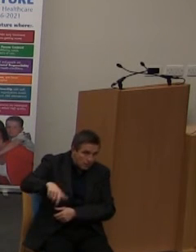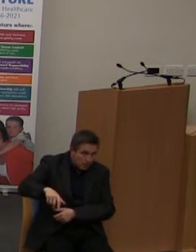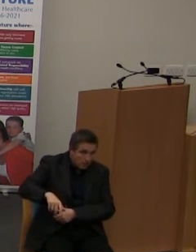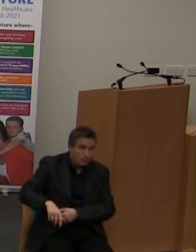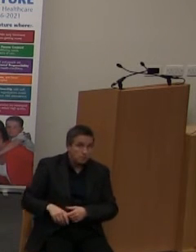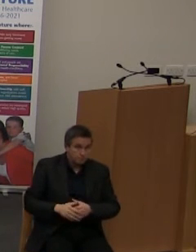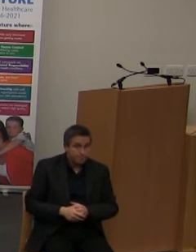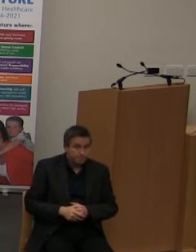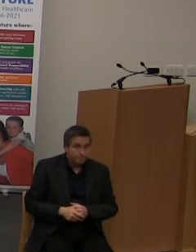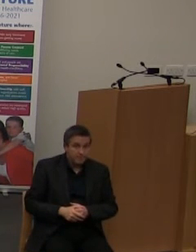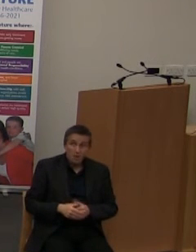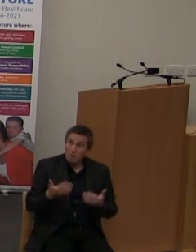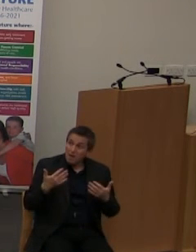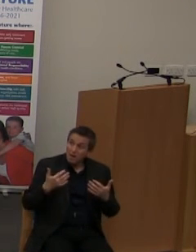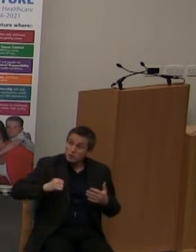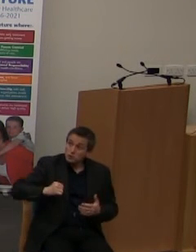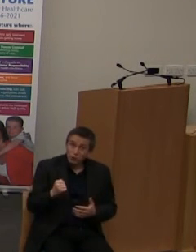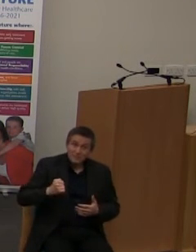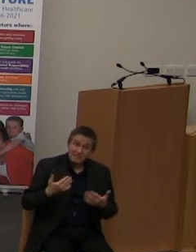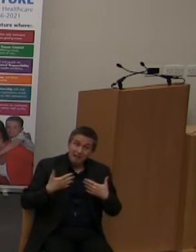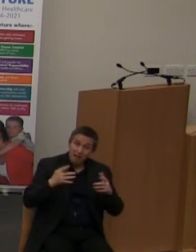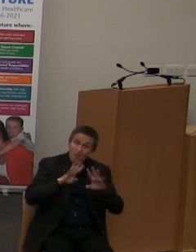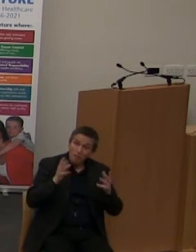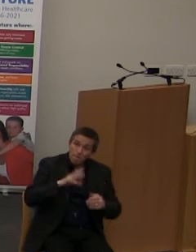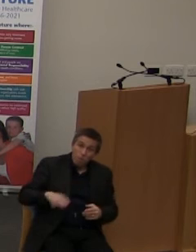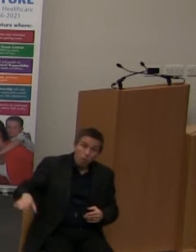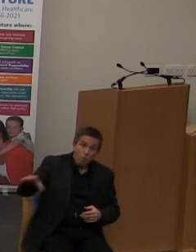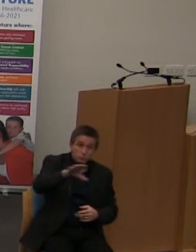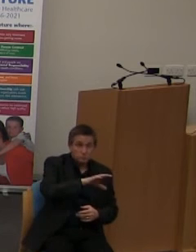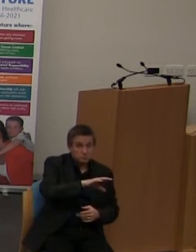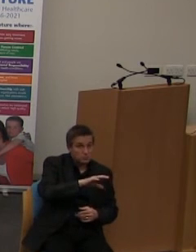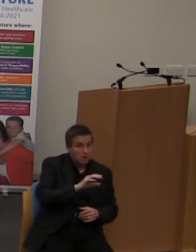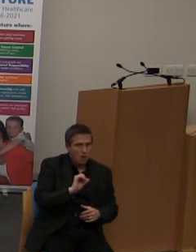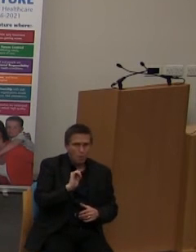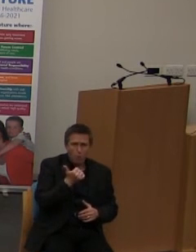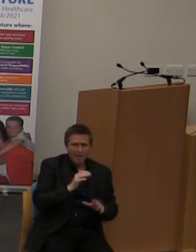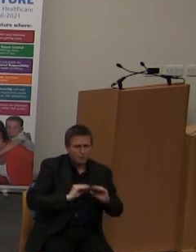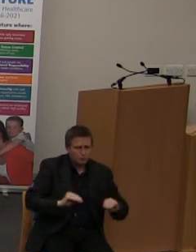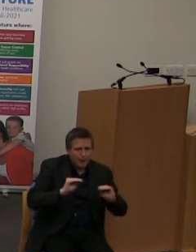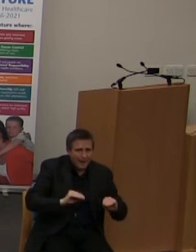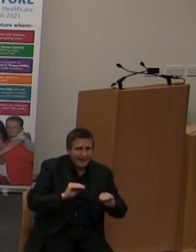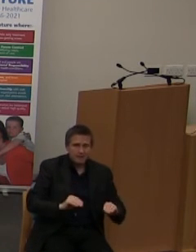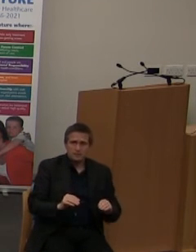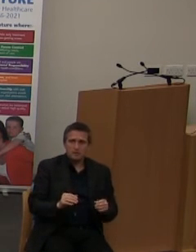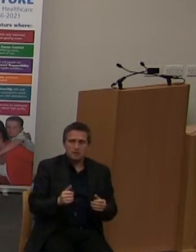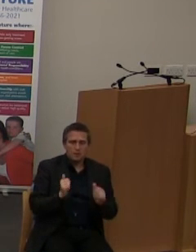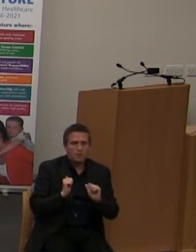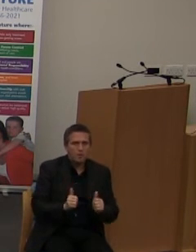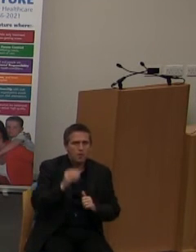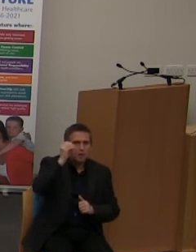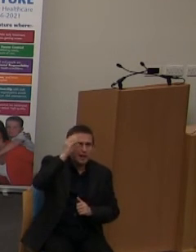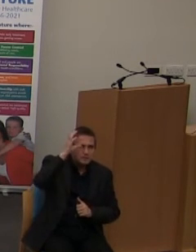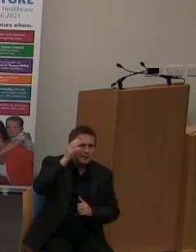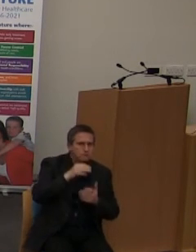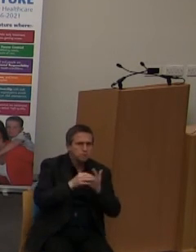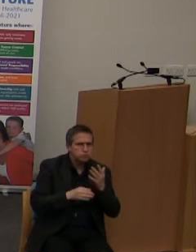people who are working in all of the boards across all of Scotland are incredibly well-trained, educated, and are really good at what they do